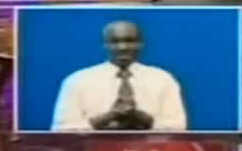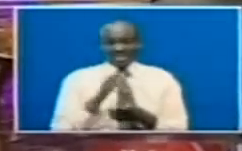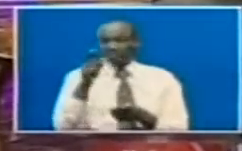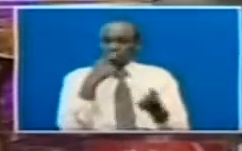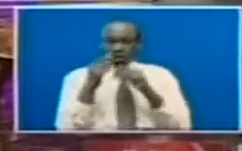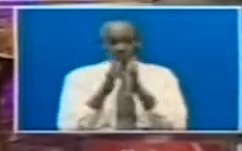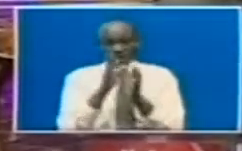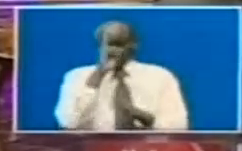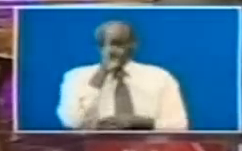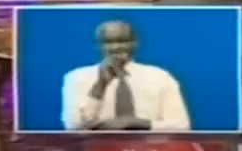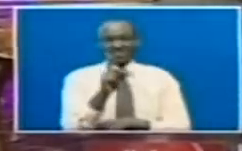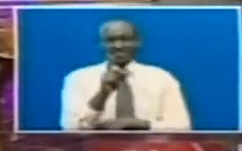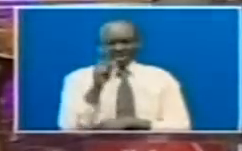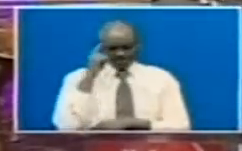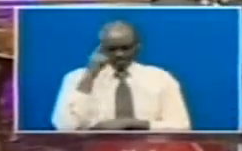na mbuthi